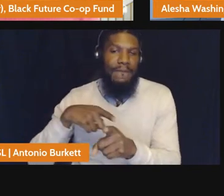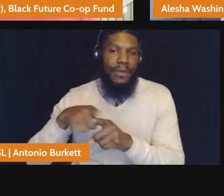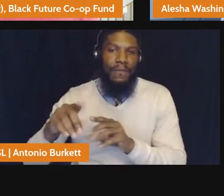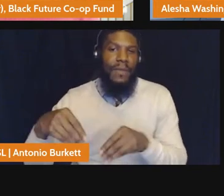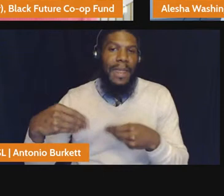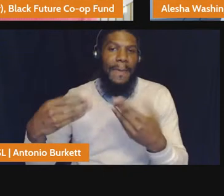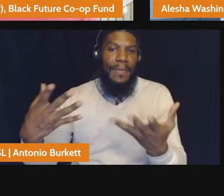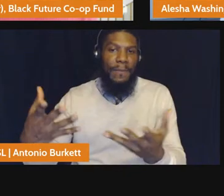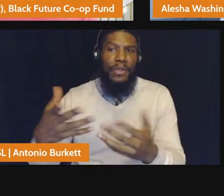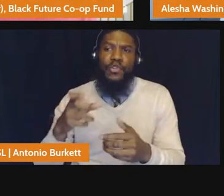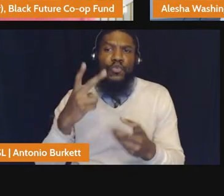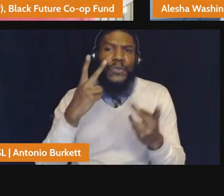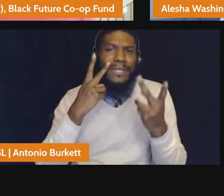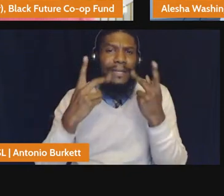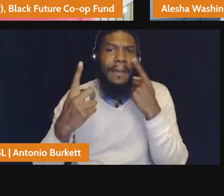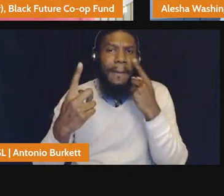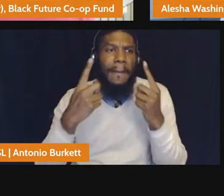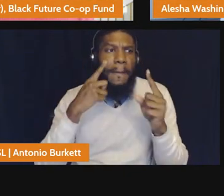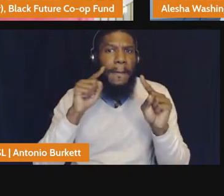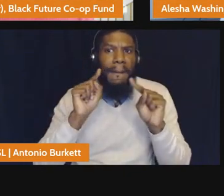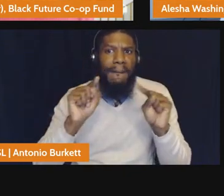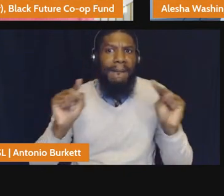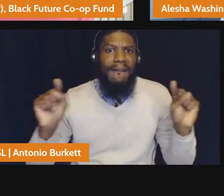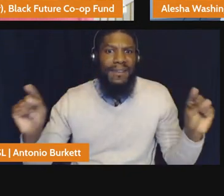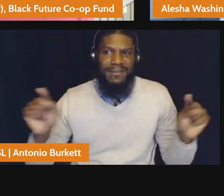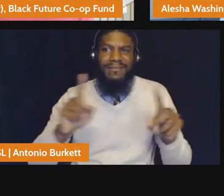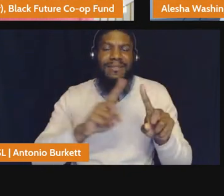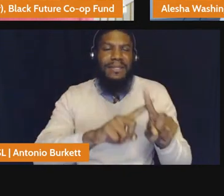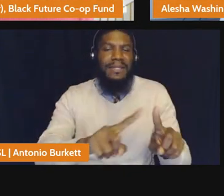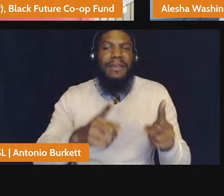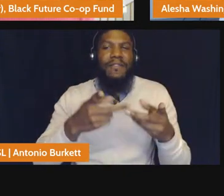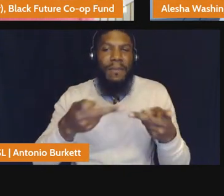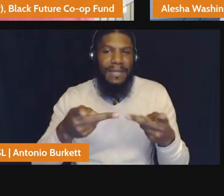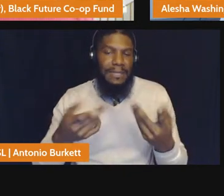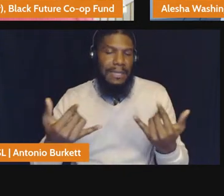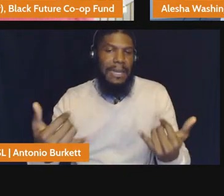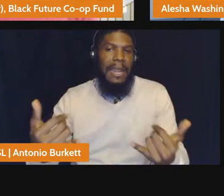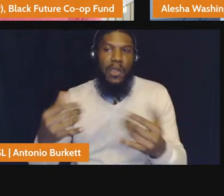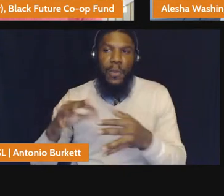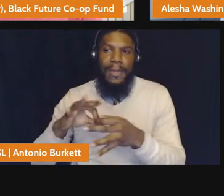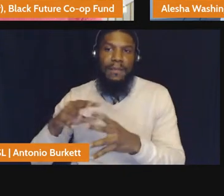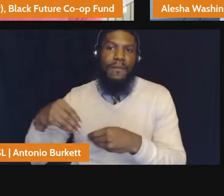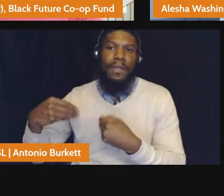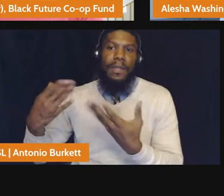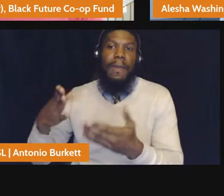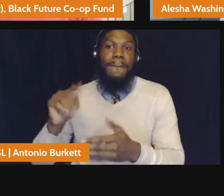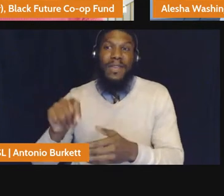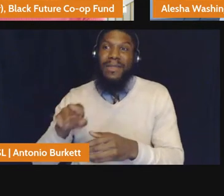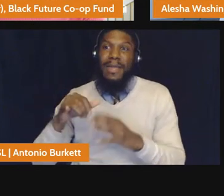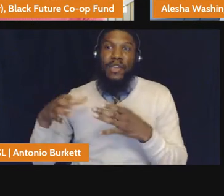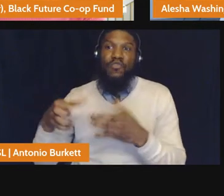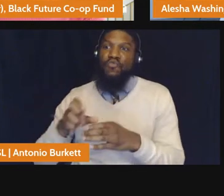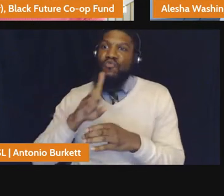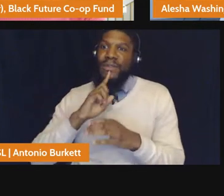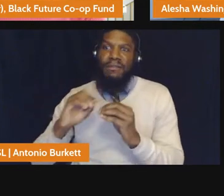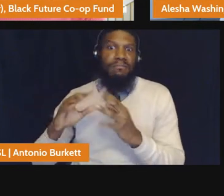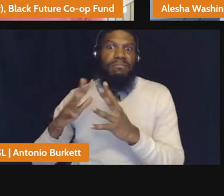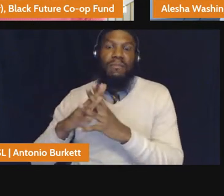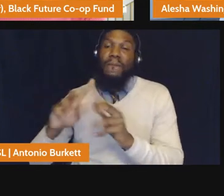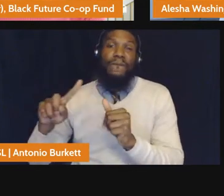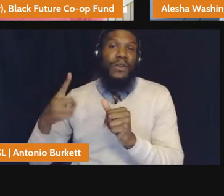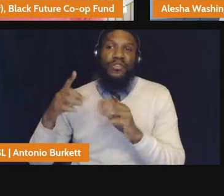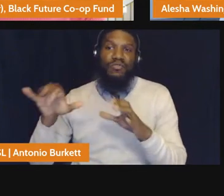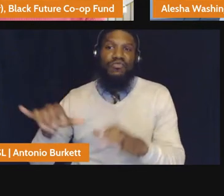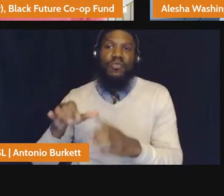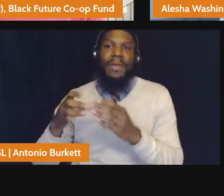you see in different places now in philanthropy, but they were one of the first to do this type of leadership development for folks